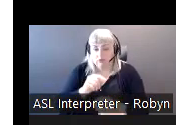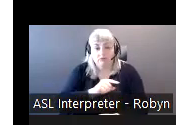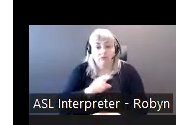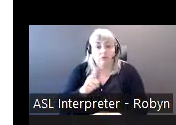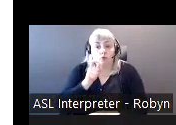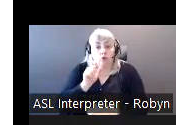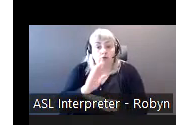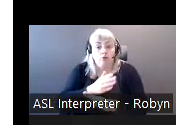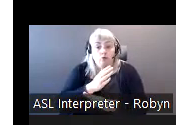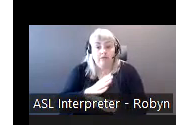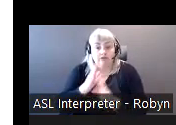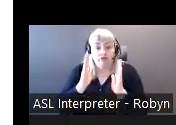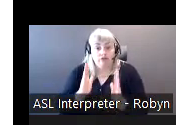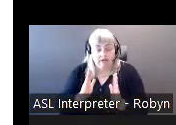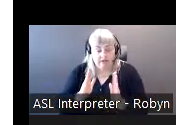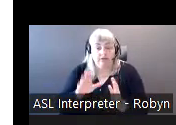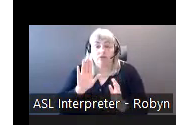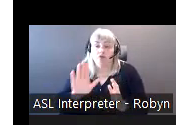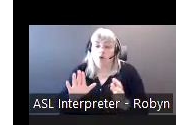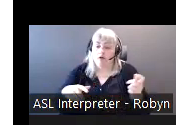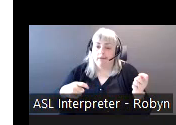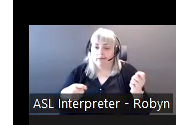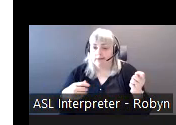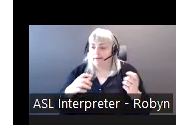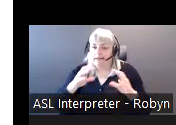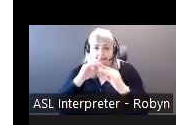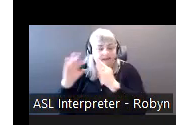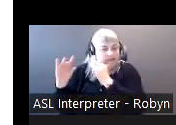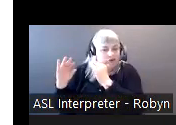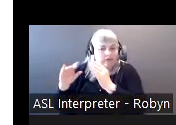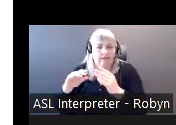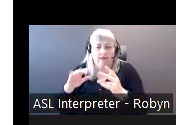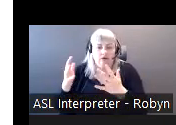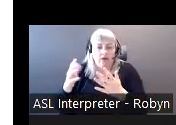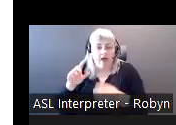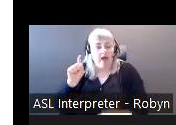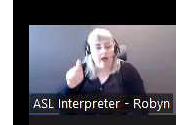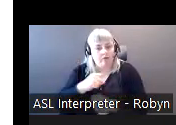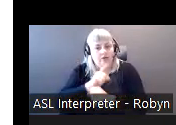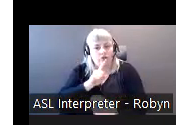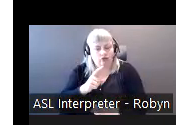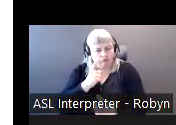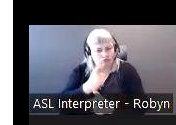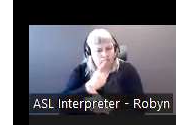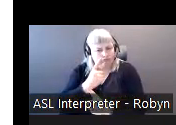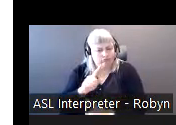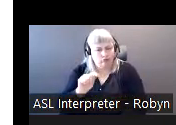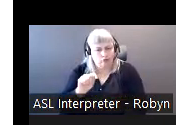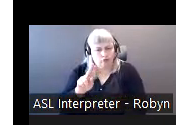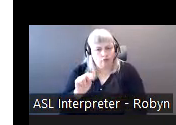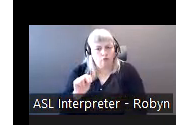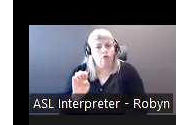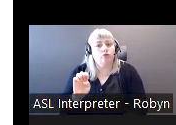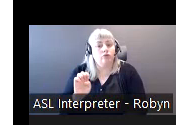you would have to tune your instrument and make sure that it was okay. Well, our instruments